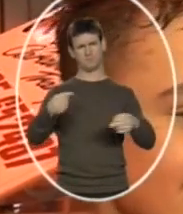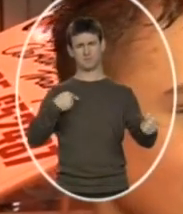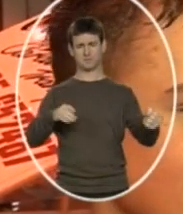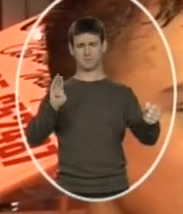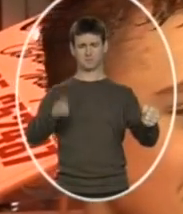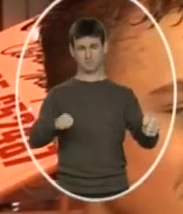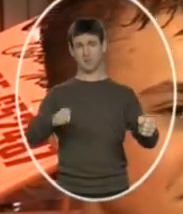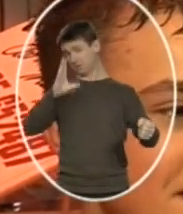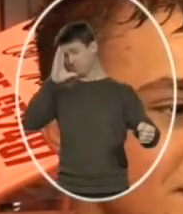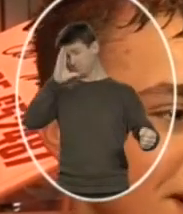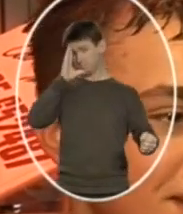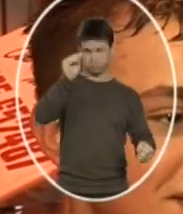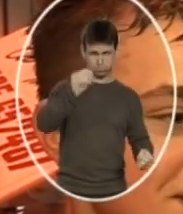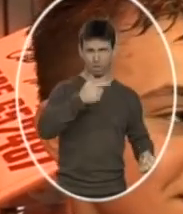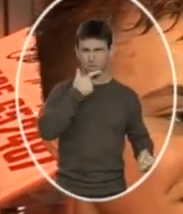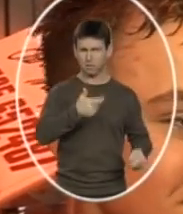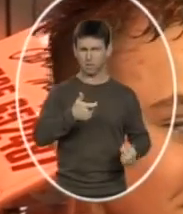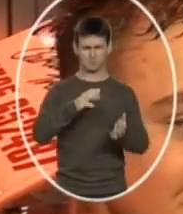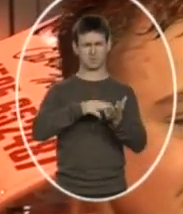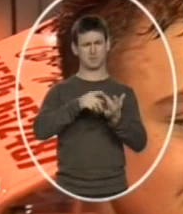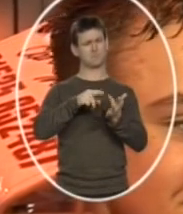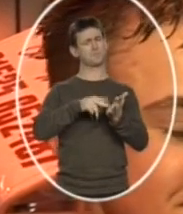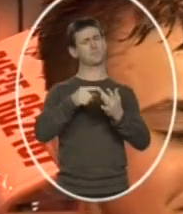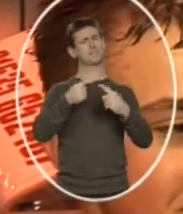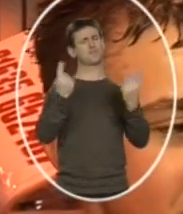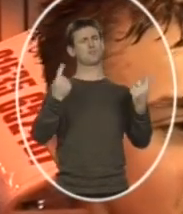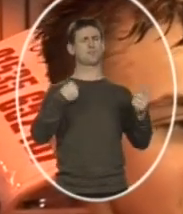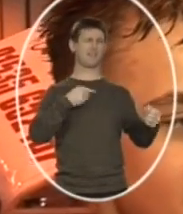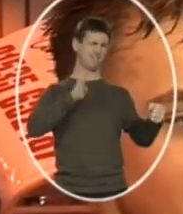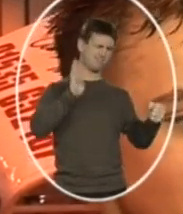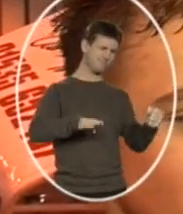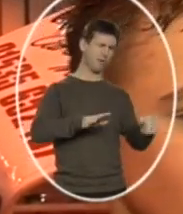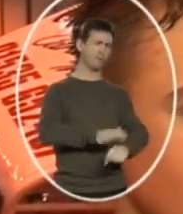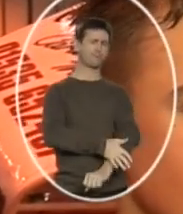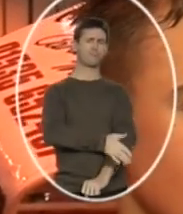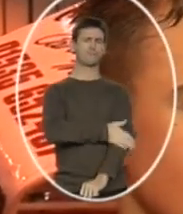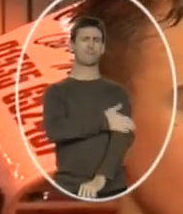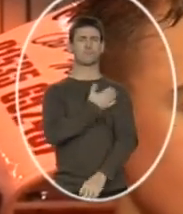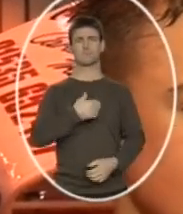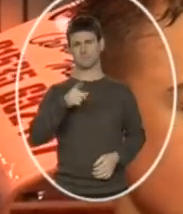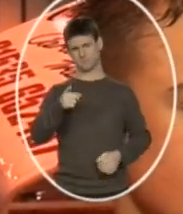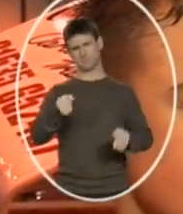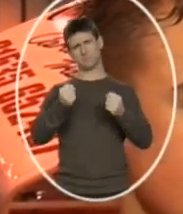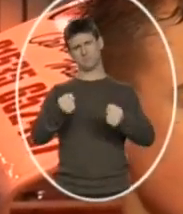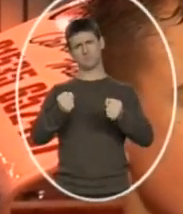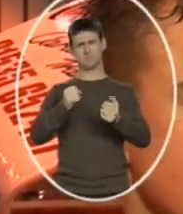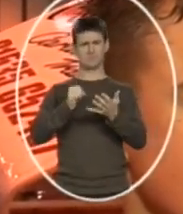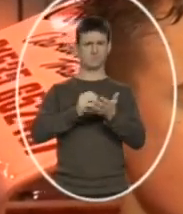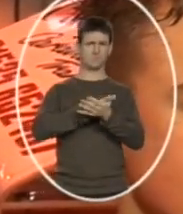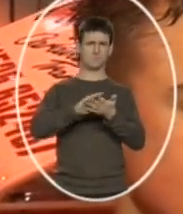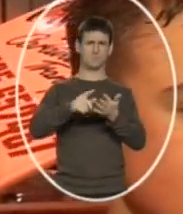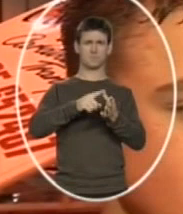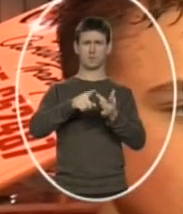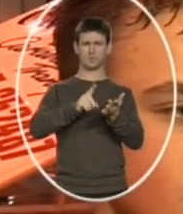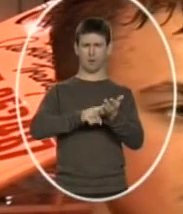sets off. Like a mini, you have to wait 20 minutes to set off. Now, you do a lot of racing on shale, some on tarmac as